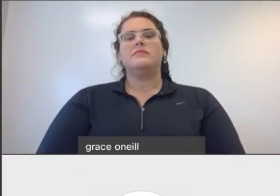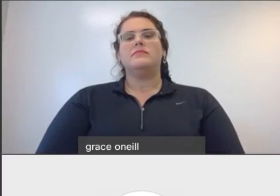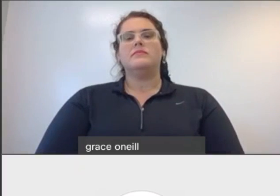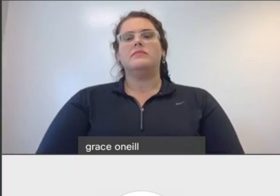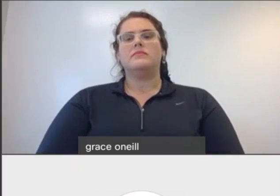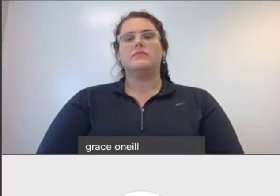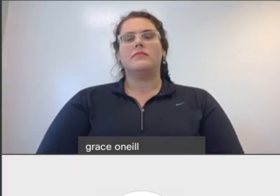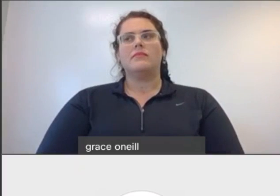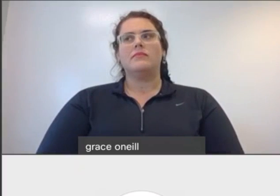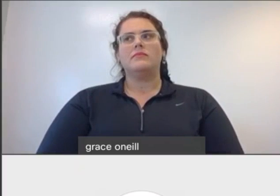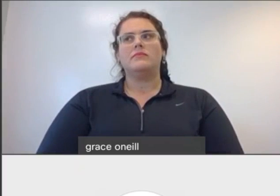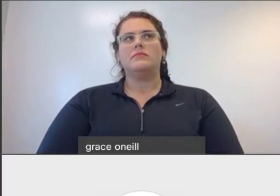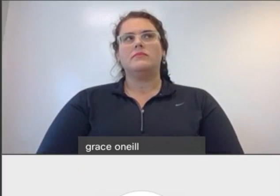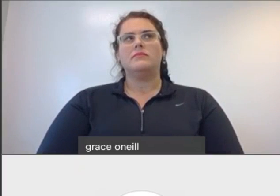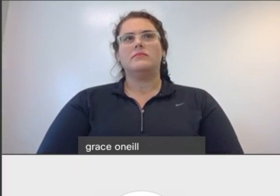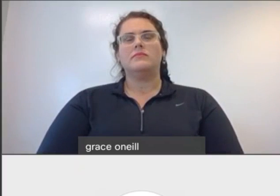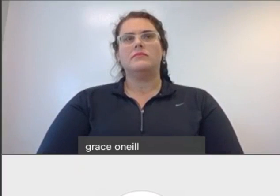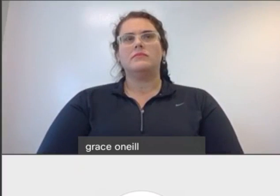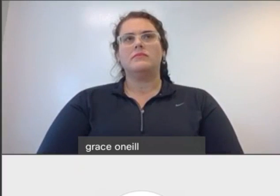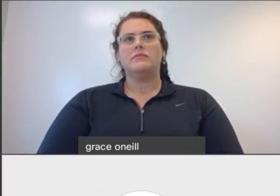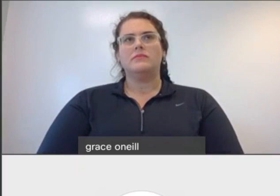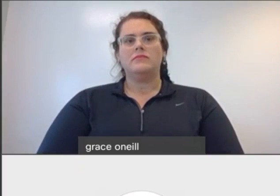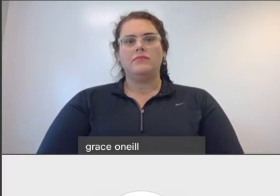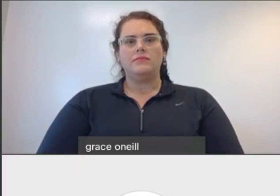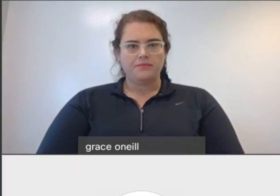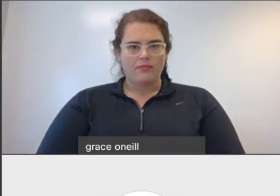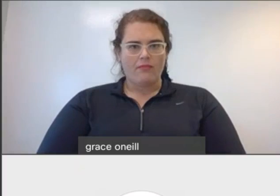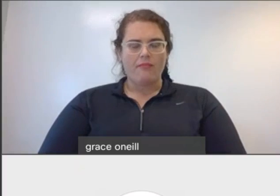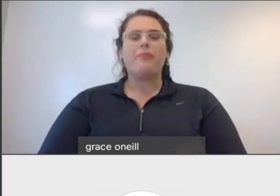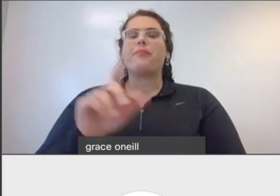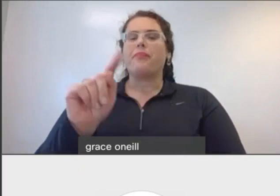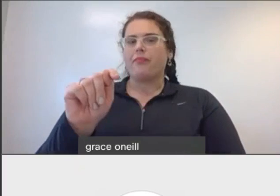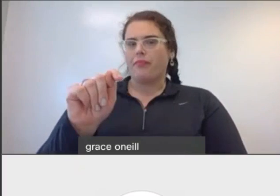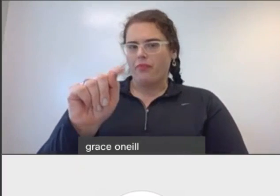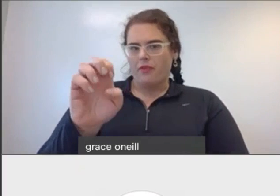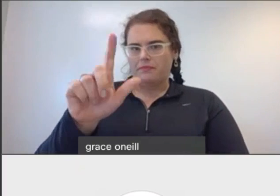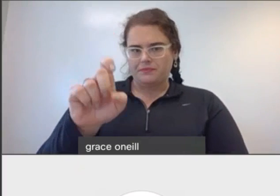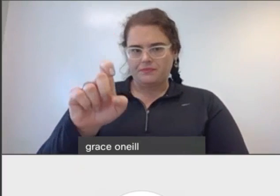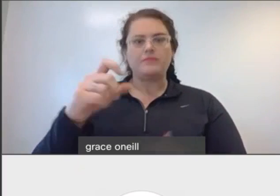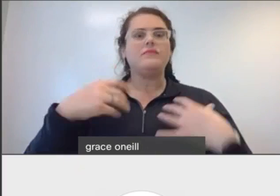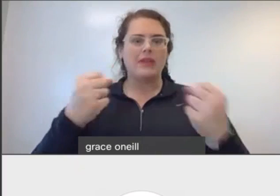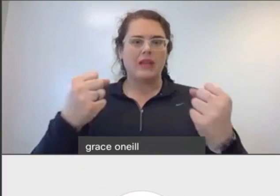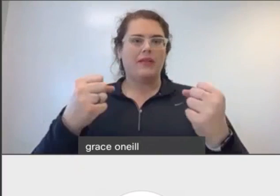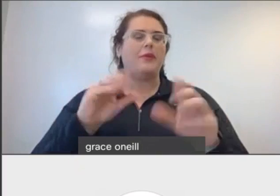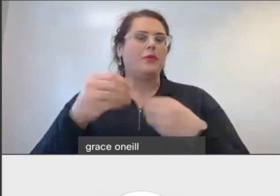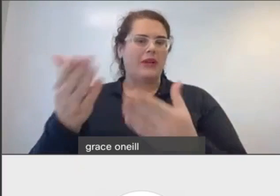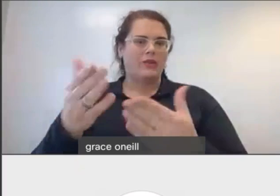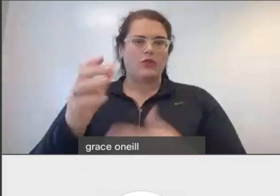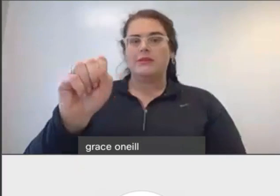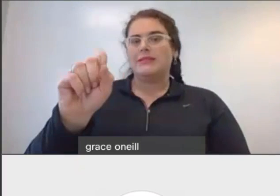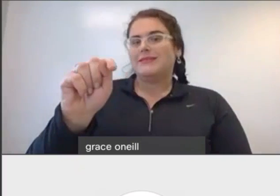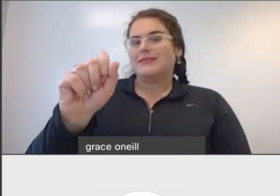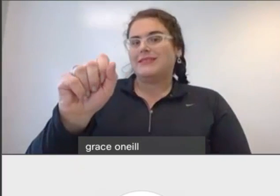having regular meetings with the telehealth provider. Station MD has met